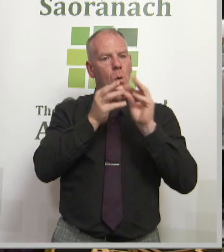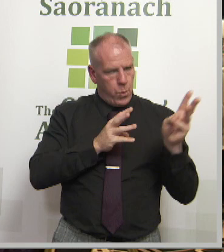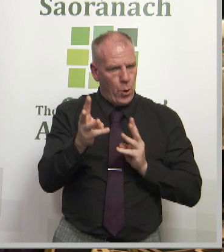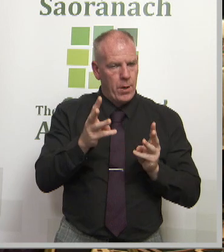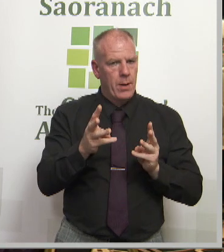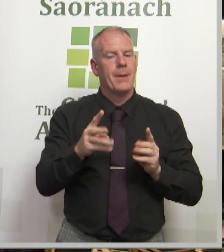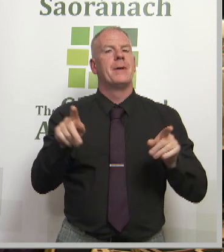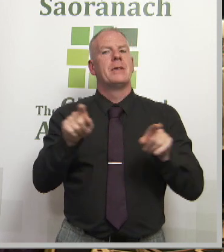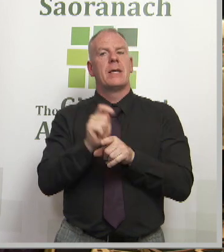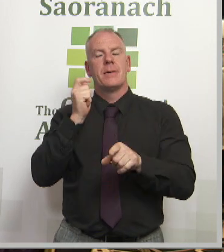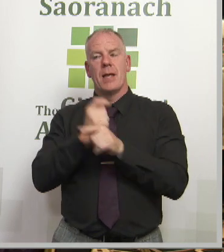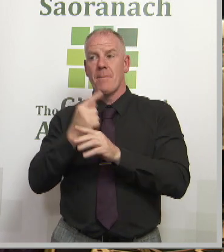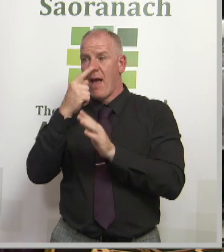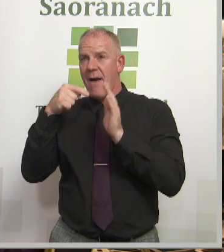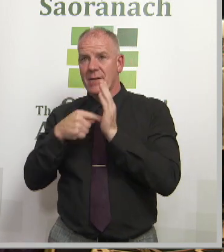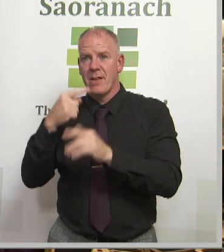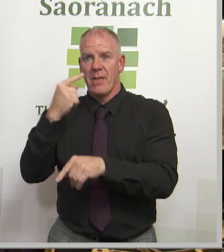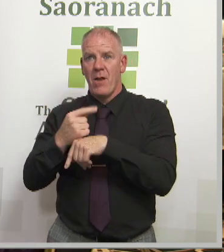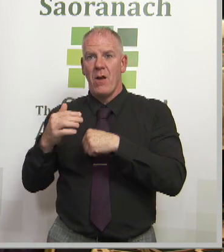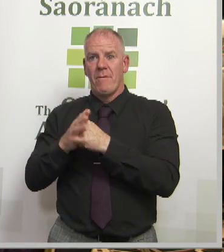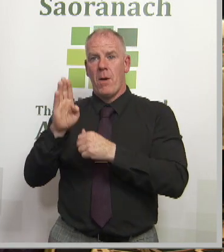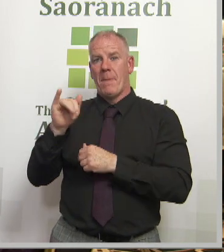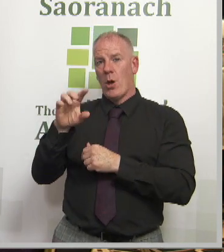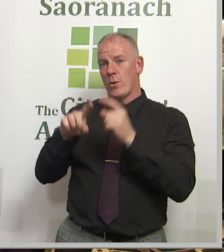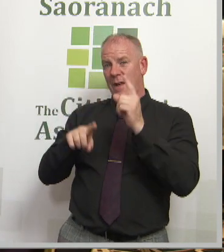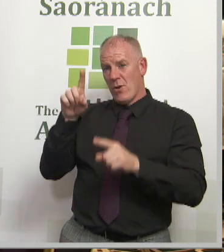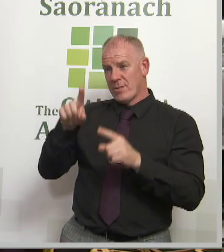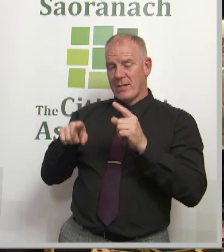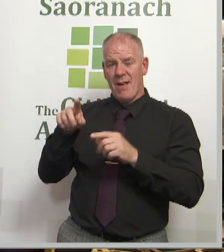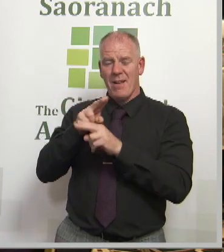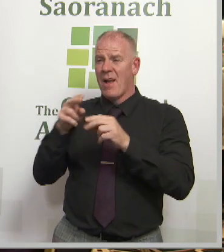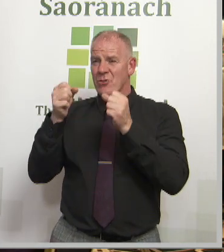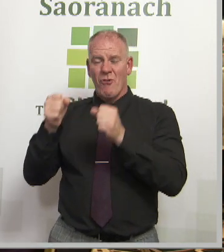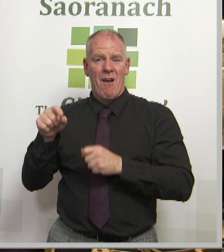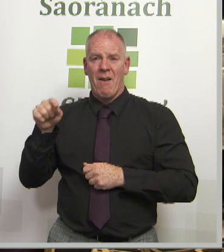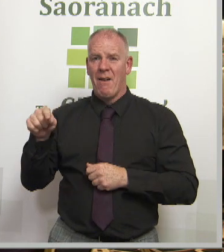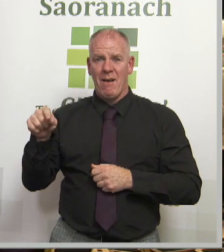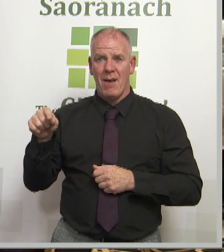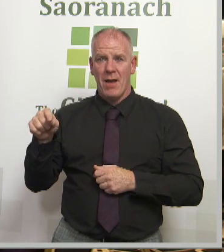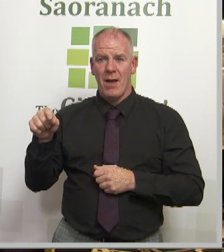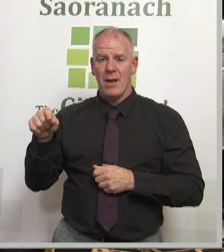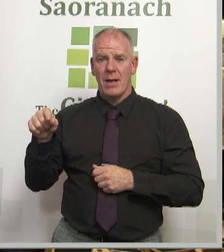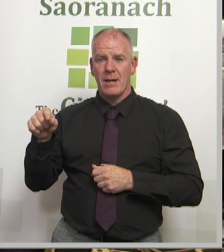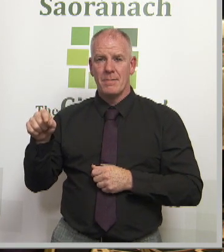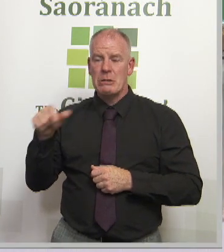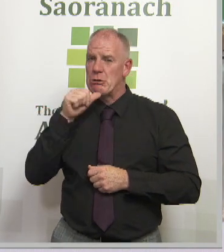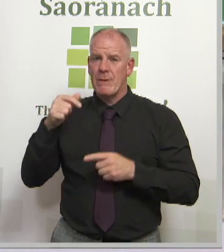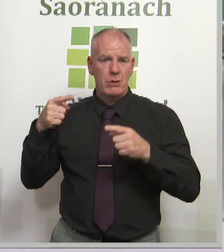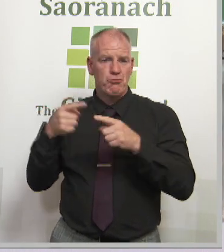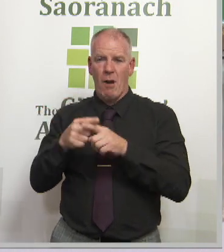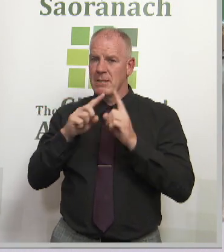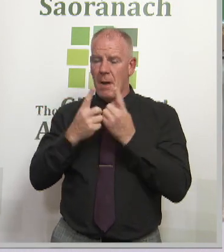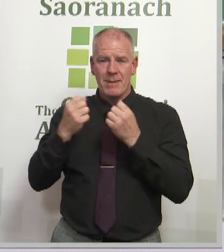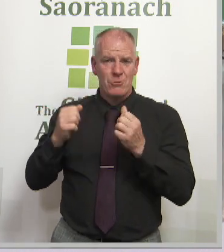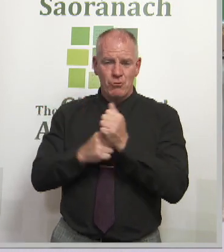then the evidence of, in this case here, biodiversity, where there are not strong cross-departmental structures.